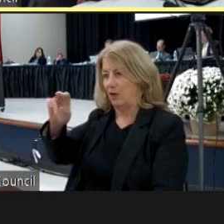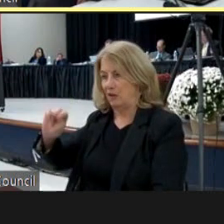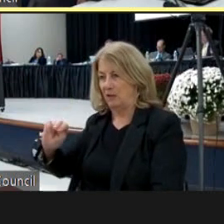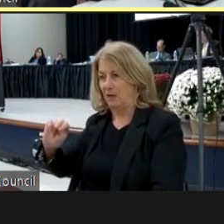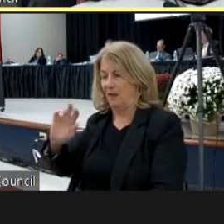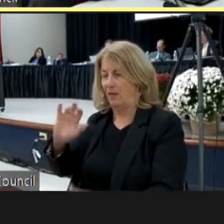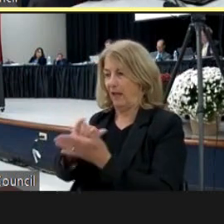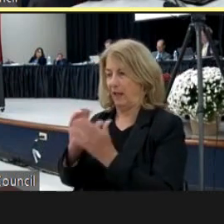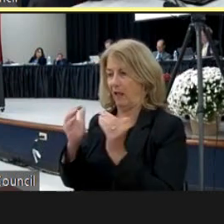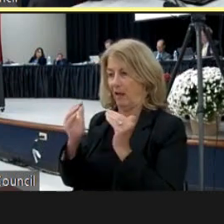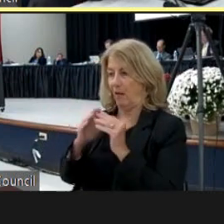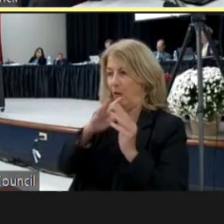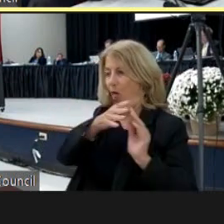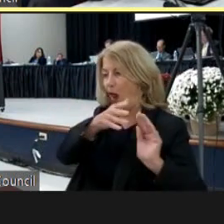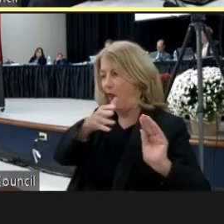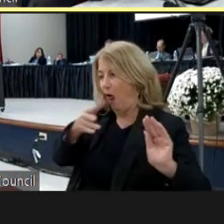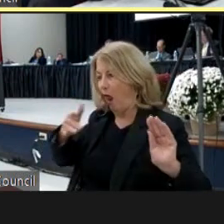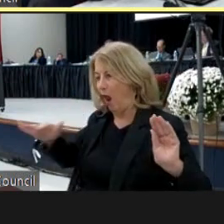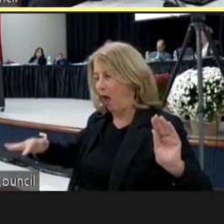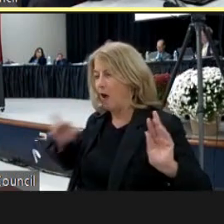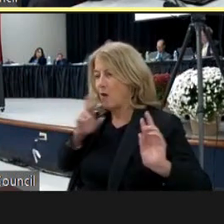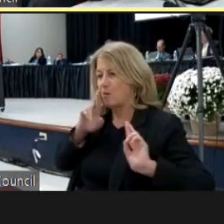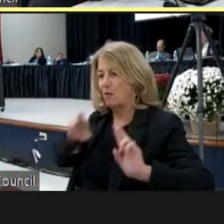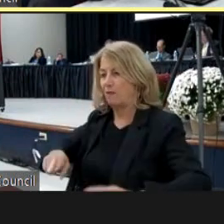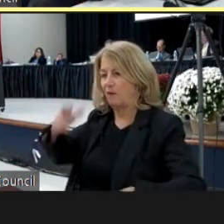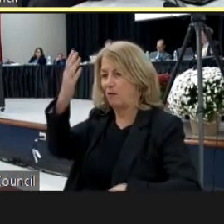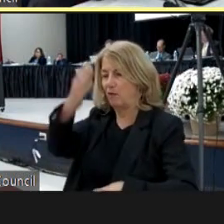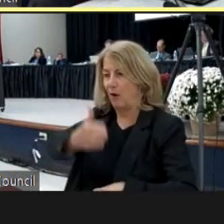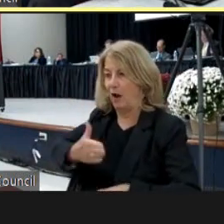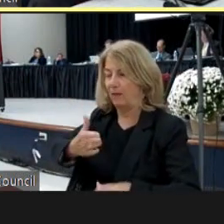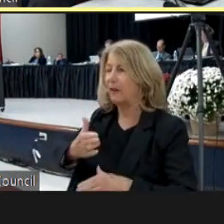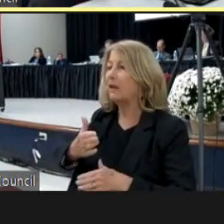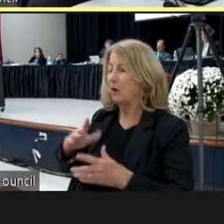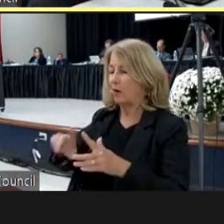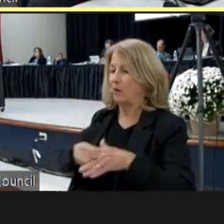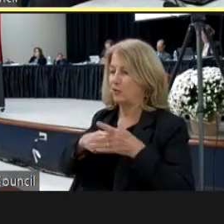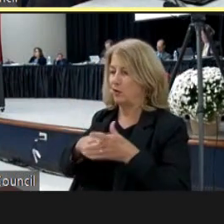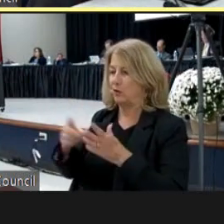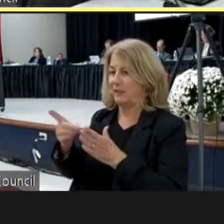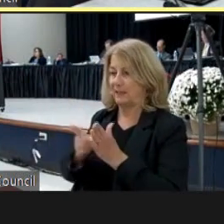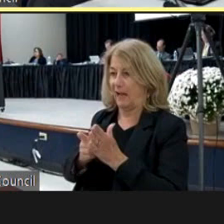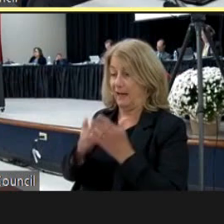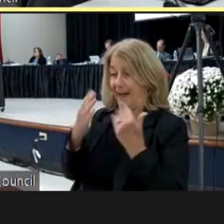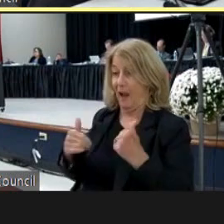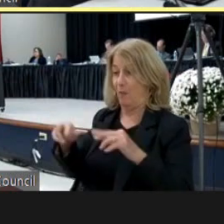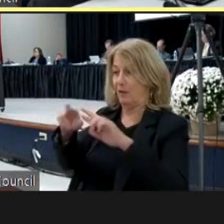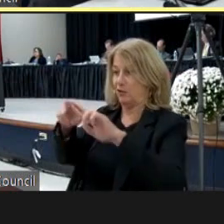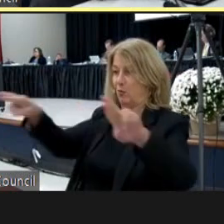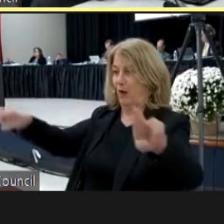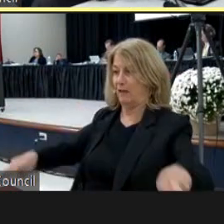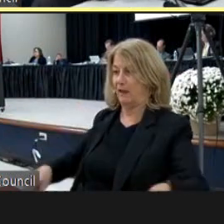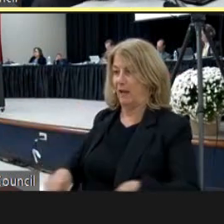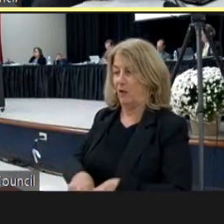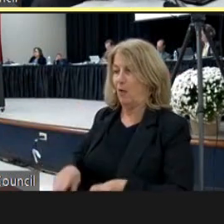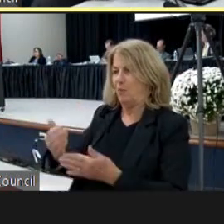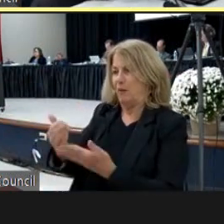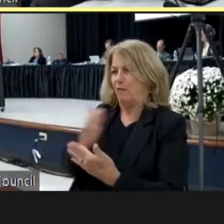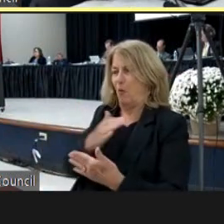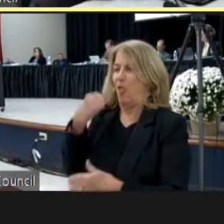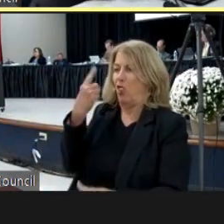Riverfront, the original design of that park has changed. It's now a rectangle versus kind of a teardrop shape that it was